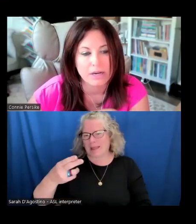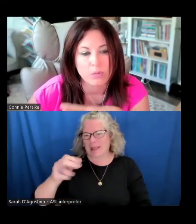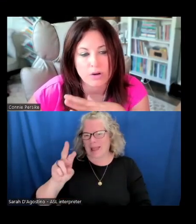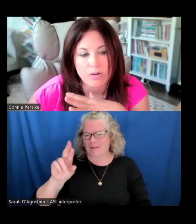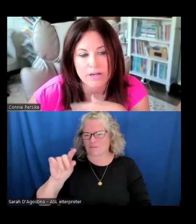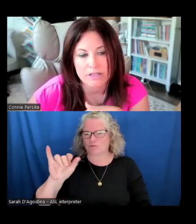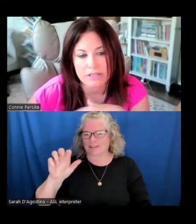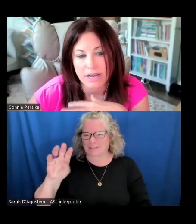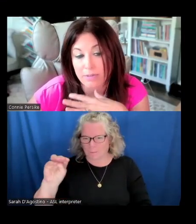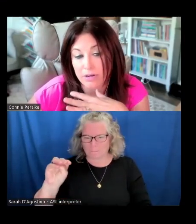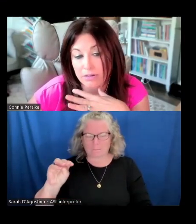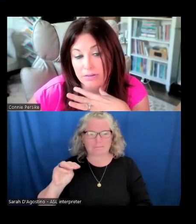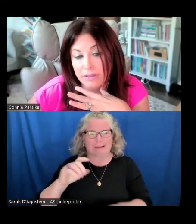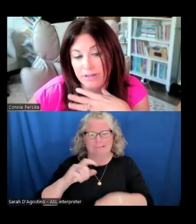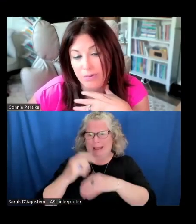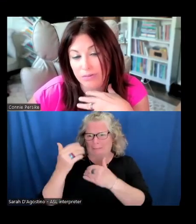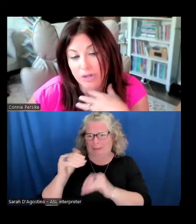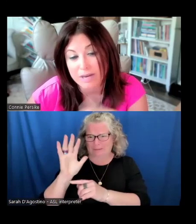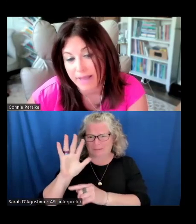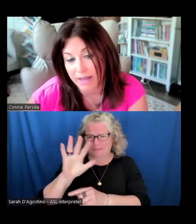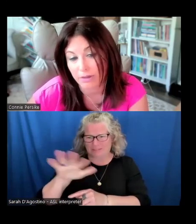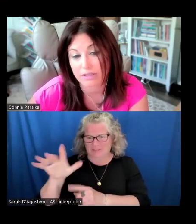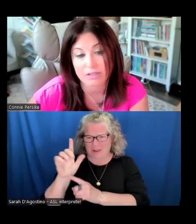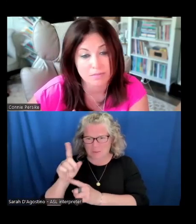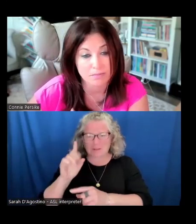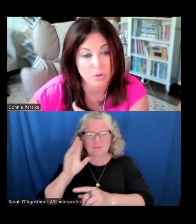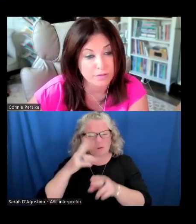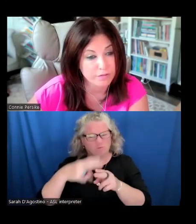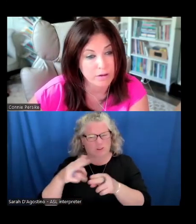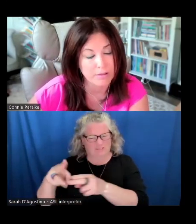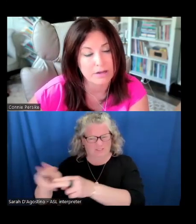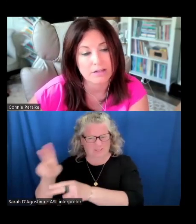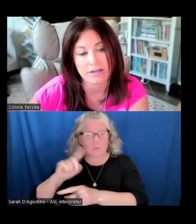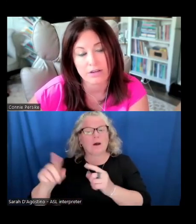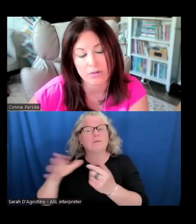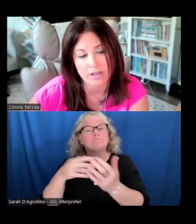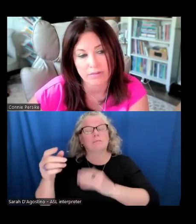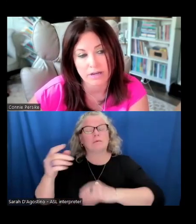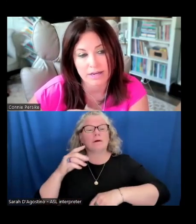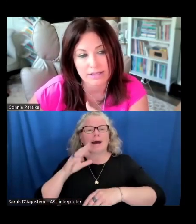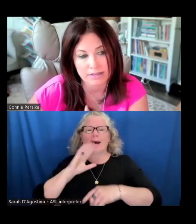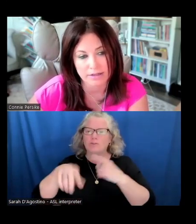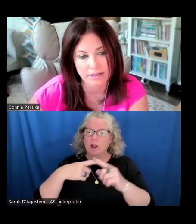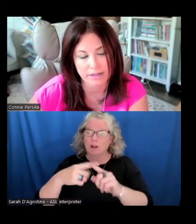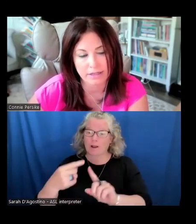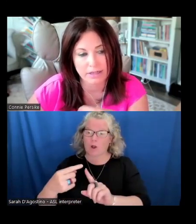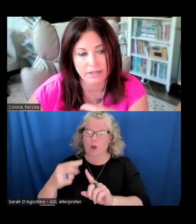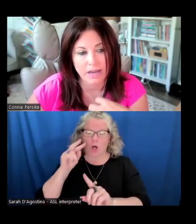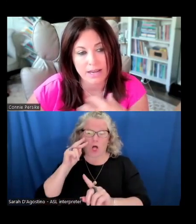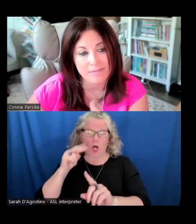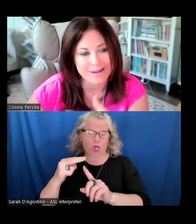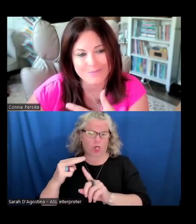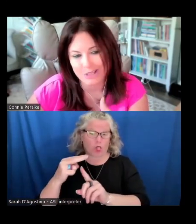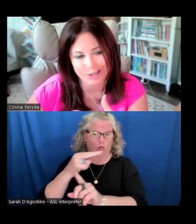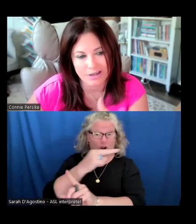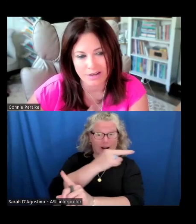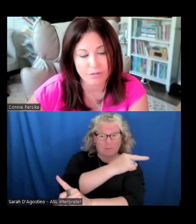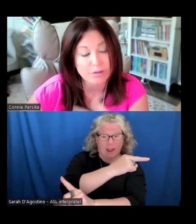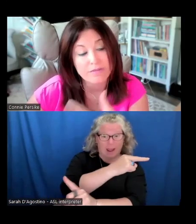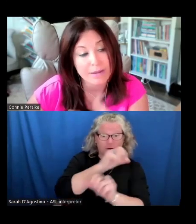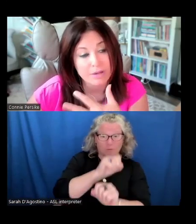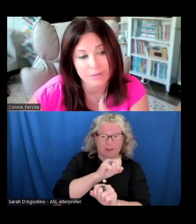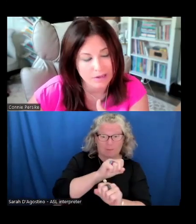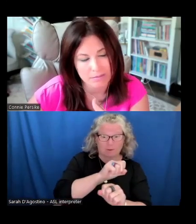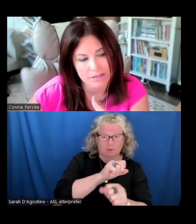but we're going to talk about, looking backwards to move forward. I know that when I started on my mission